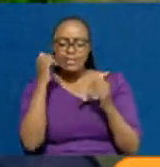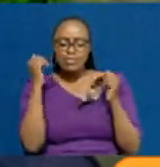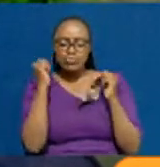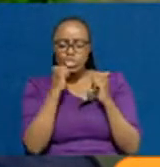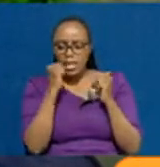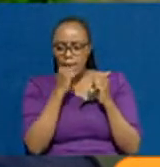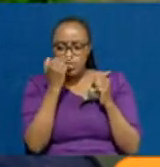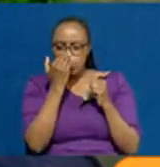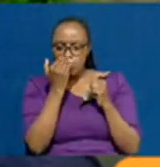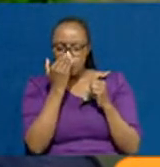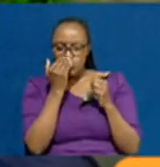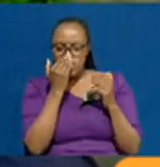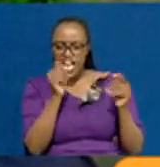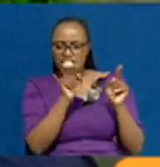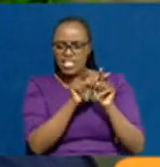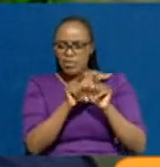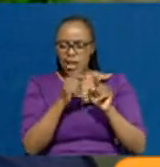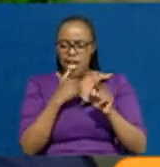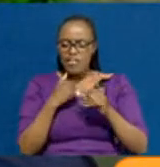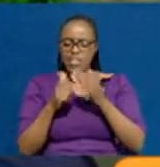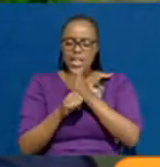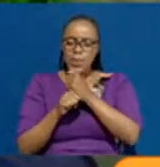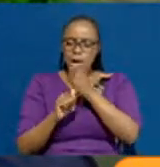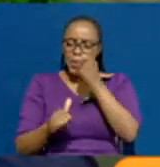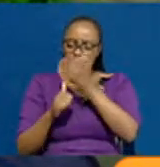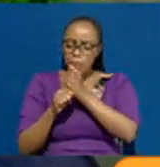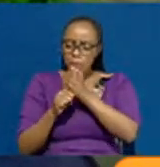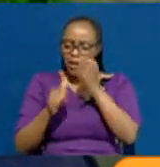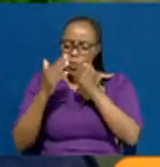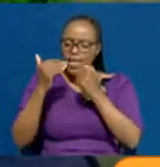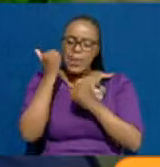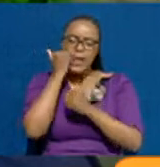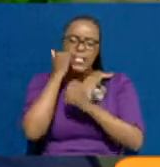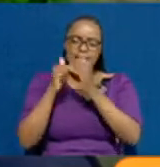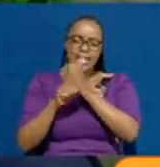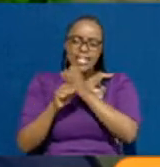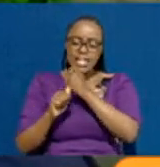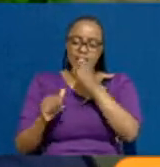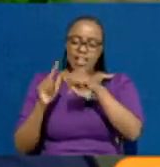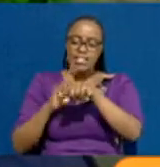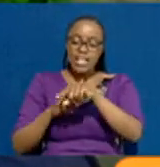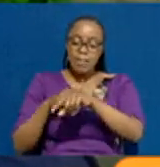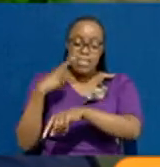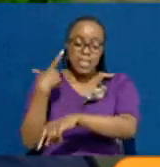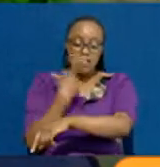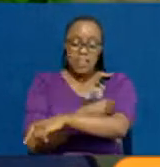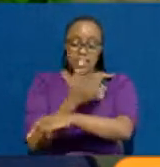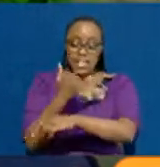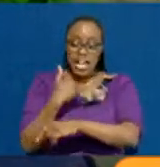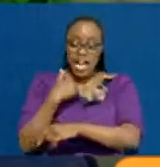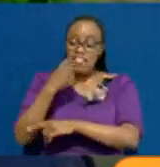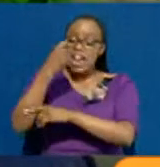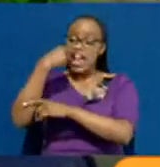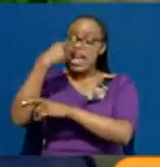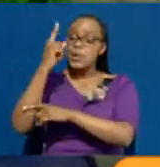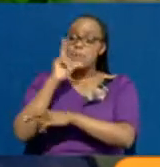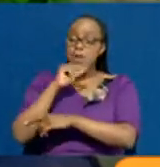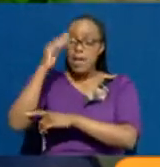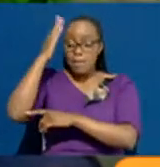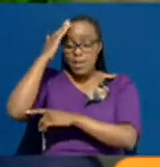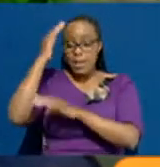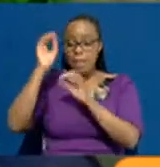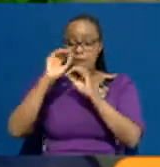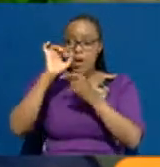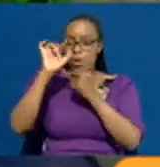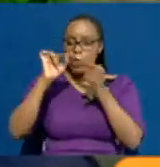The rotavirus vaccine against diarrhea, children were dying of diarrhea. When these vaccines were introduced, we no longer, actually, I cannot remember